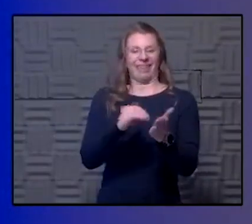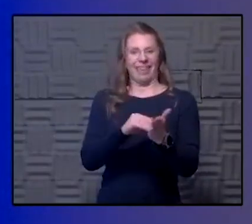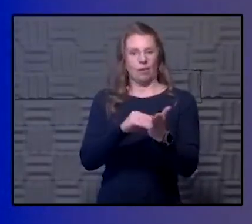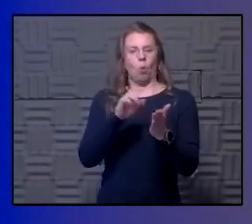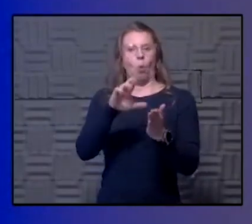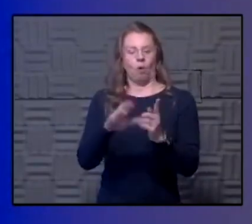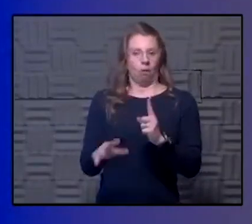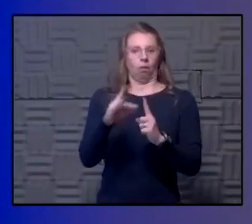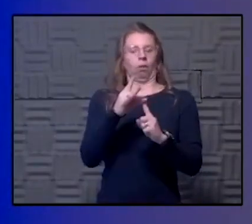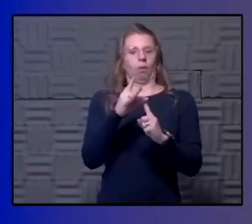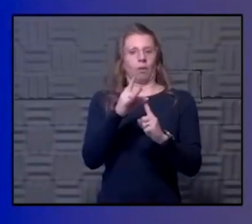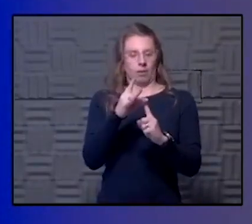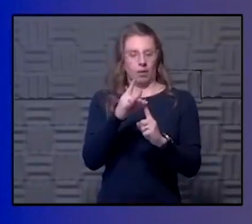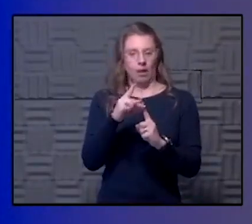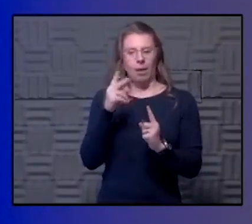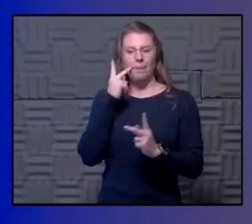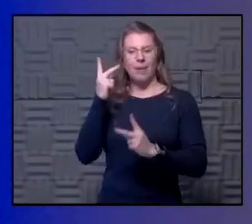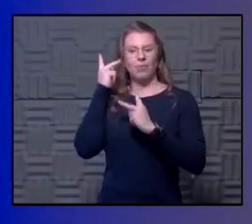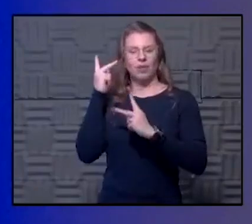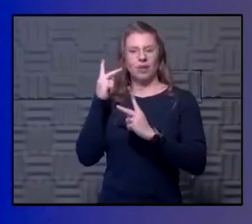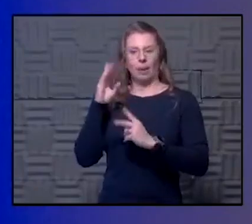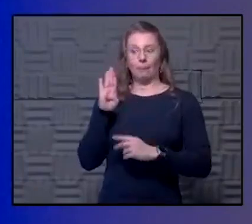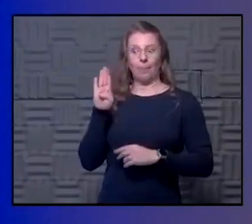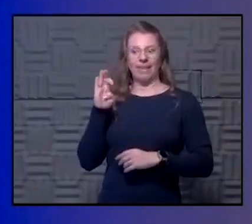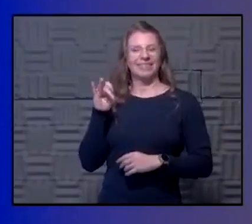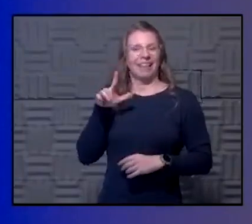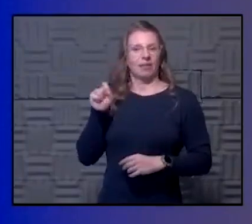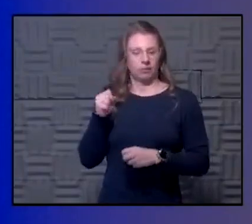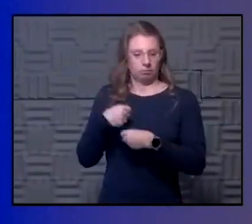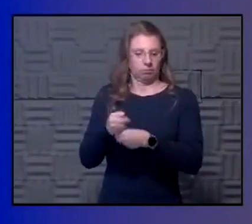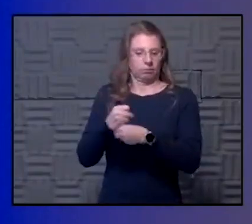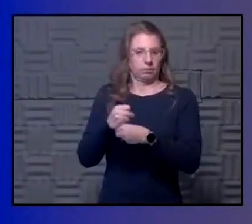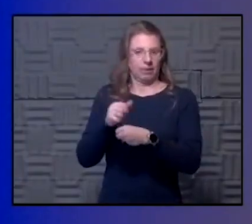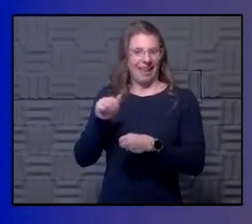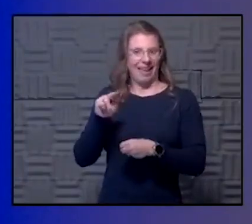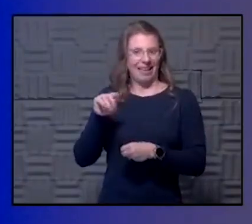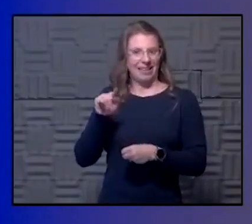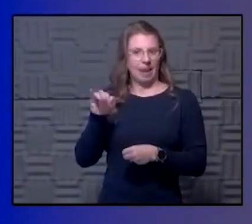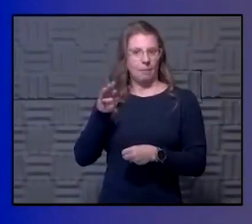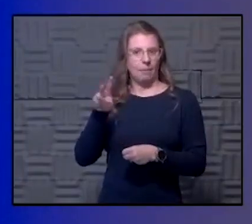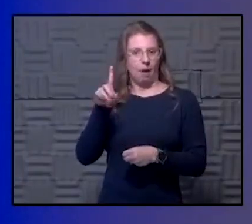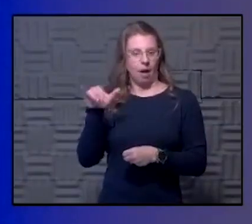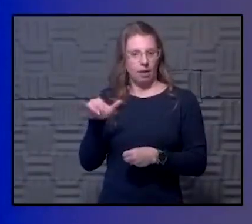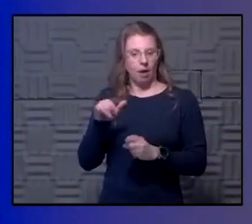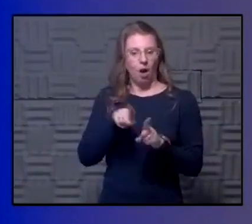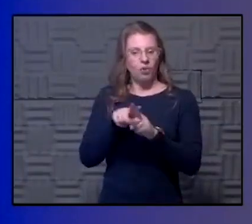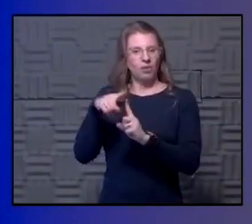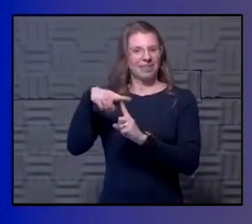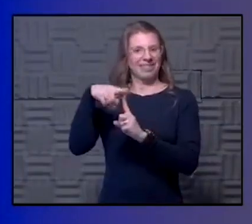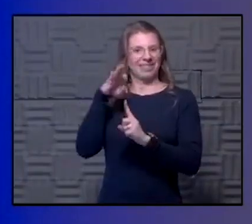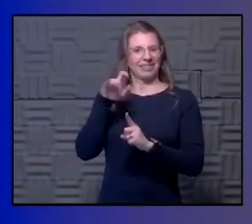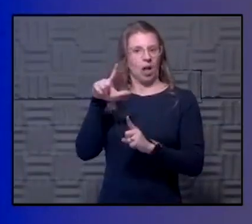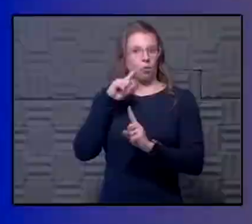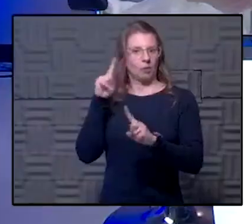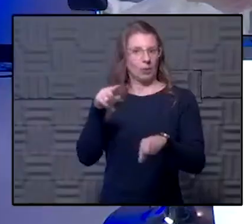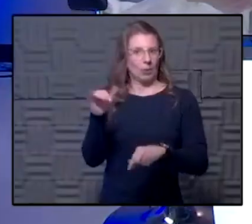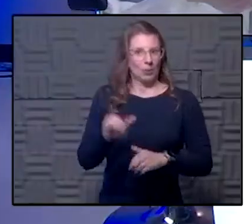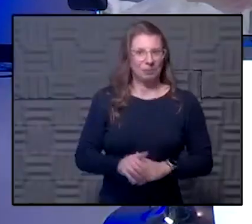that antigen, those memory cells, B cells, will start to produce antibodies more, but also those T cell responses as